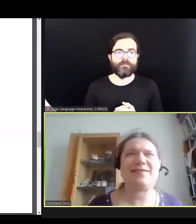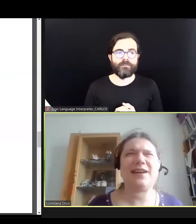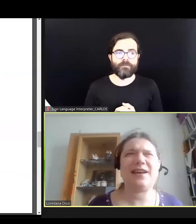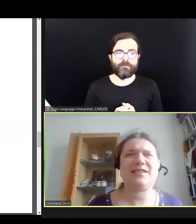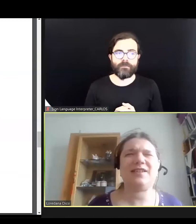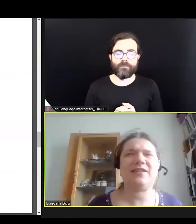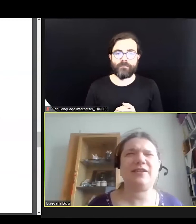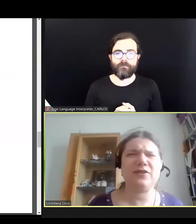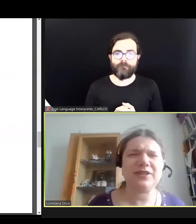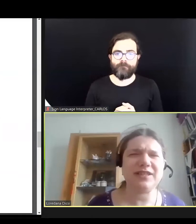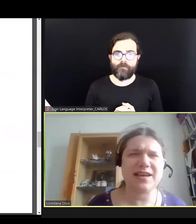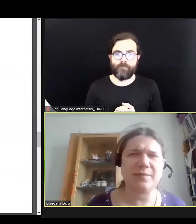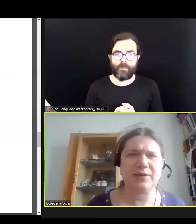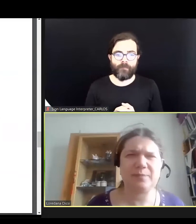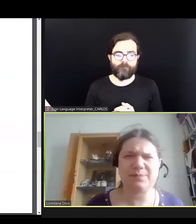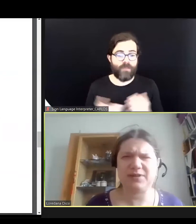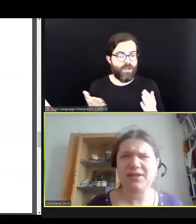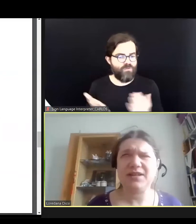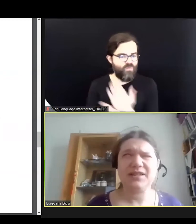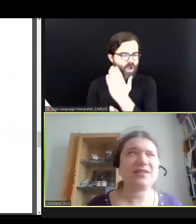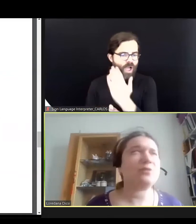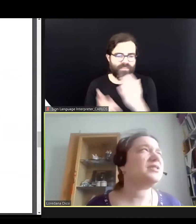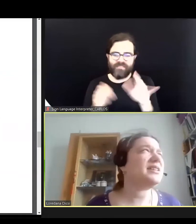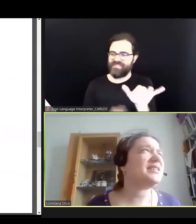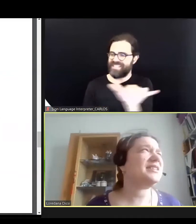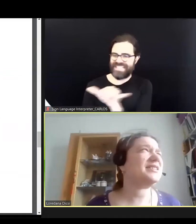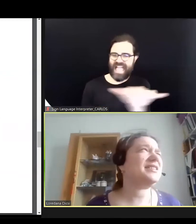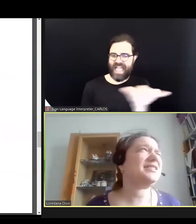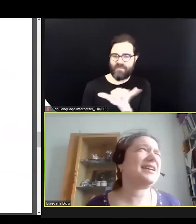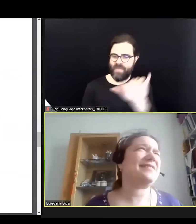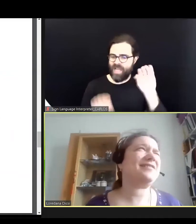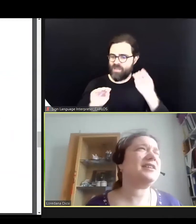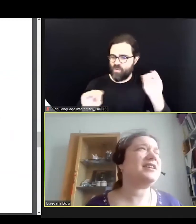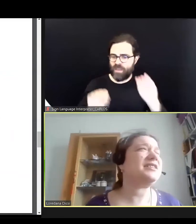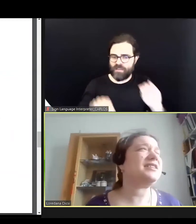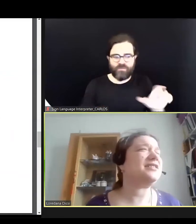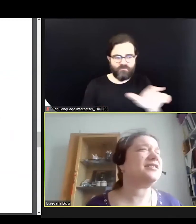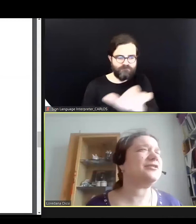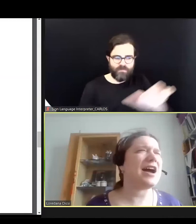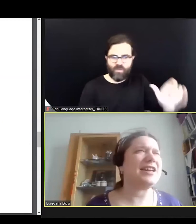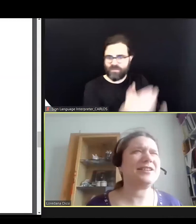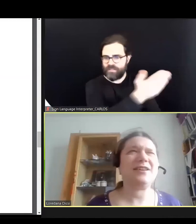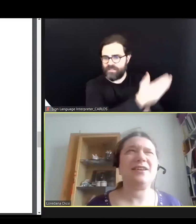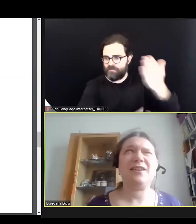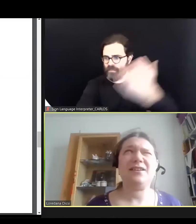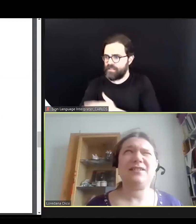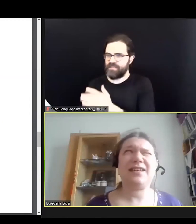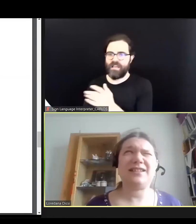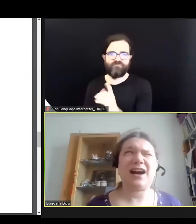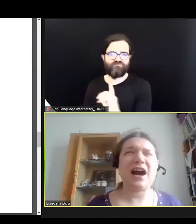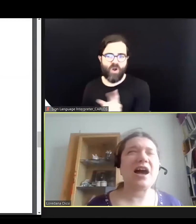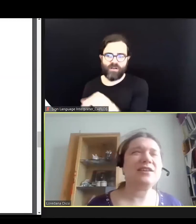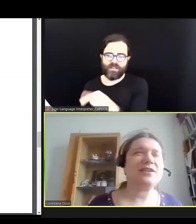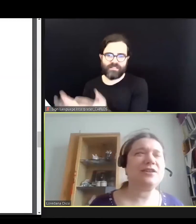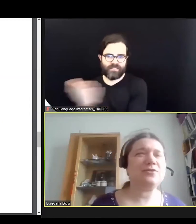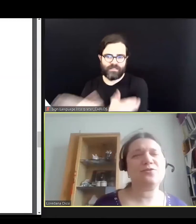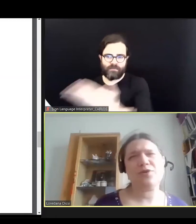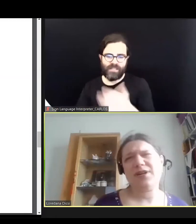teacher, speech therapist, peripatetic teachers, that they are available, and this one can